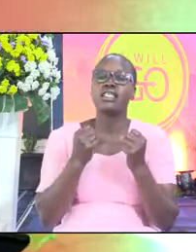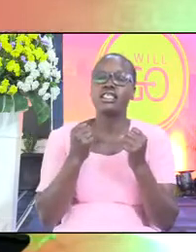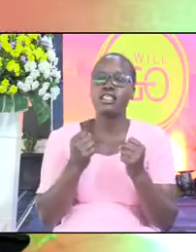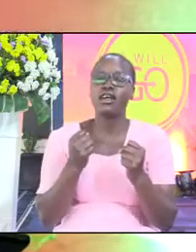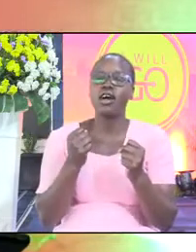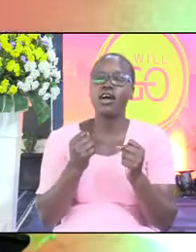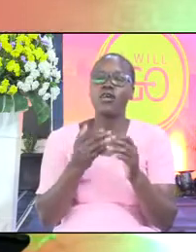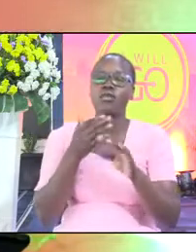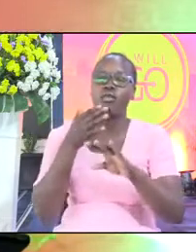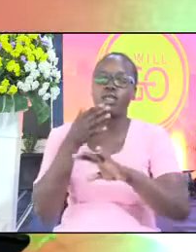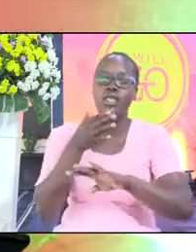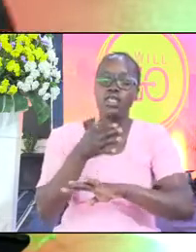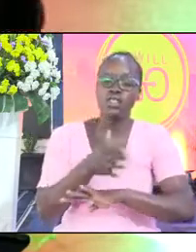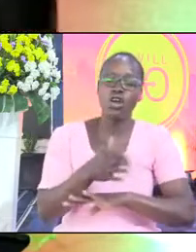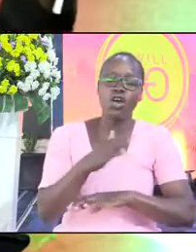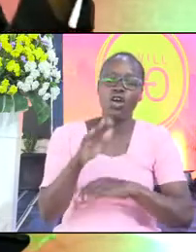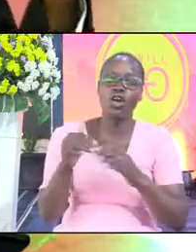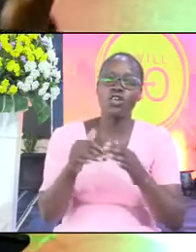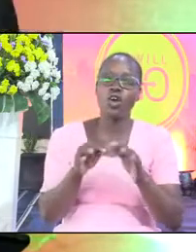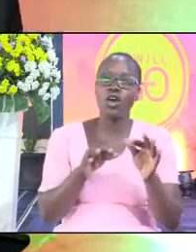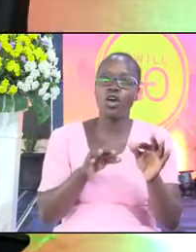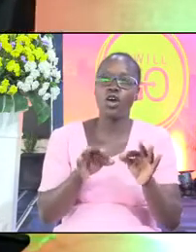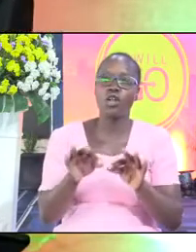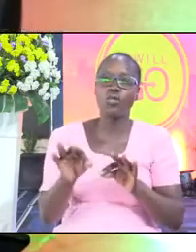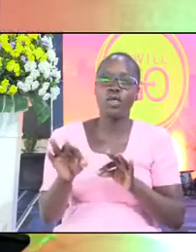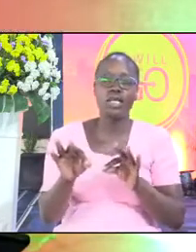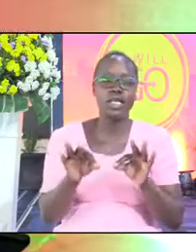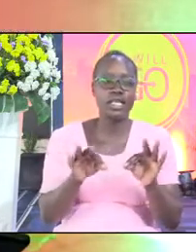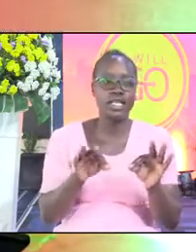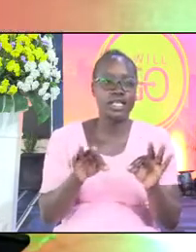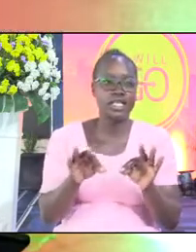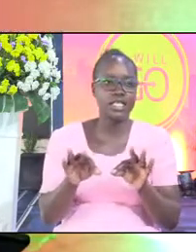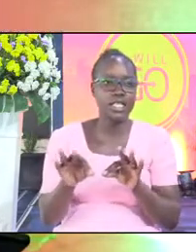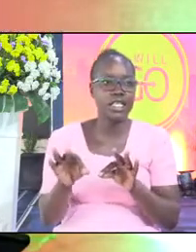He whose heart is kind beyond all